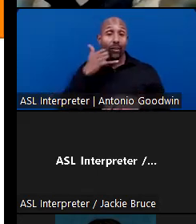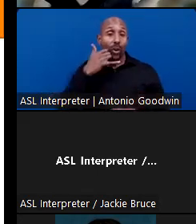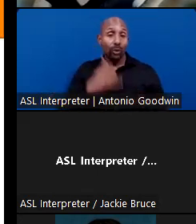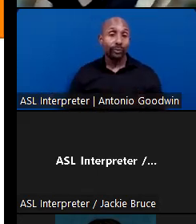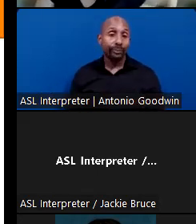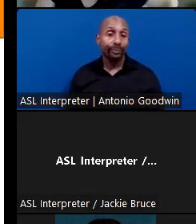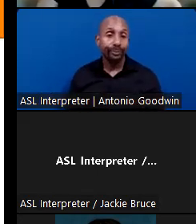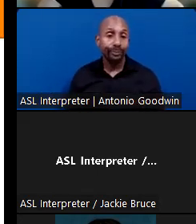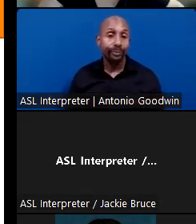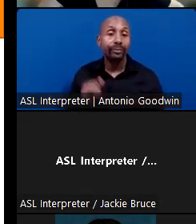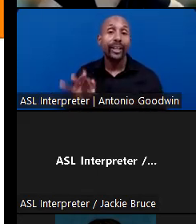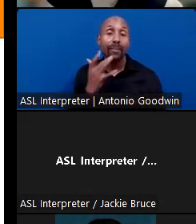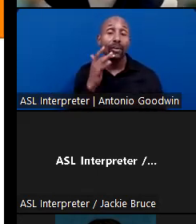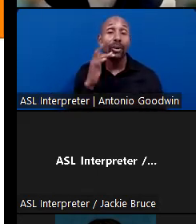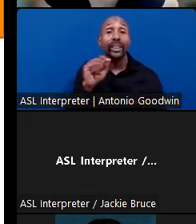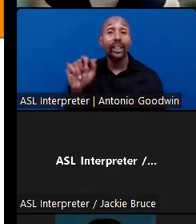TTY, the number is